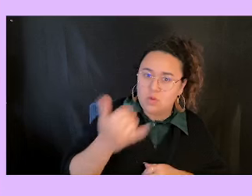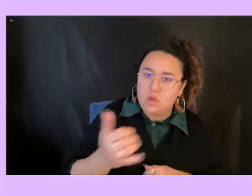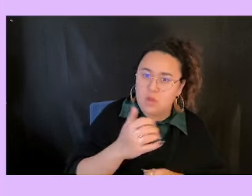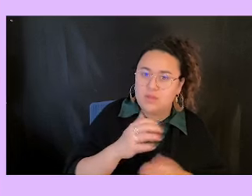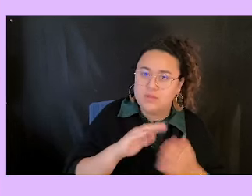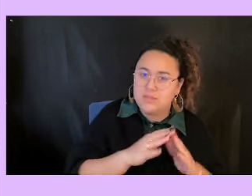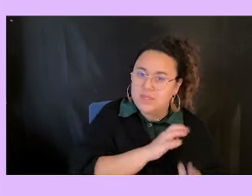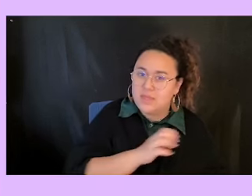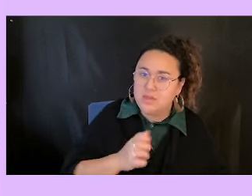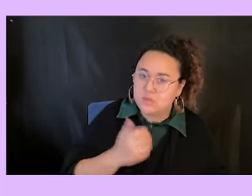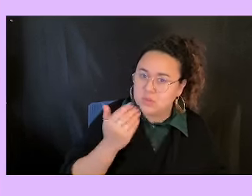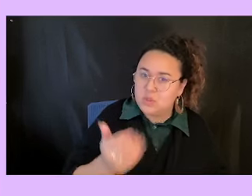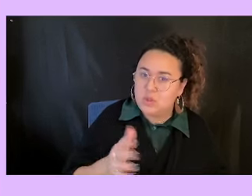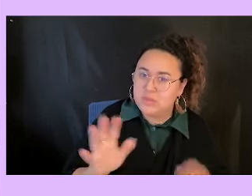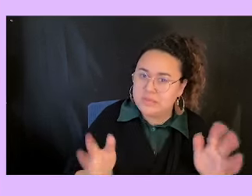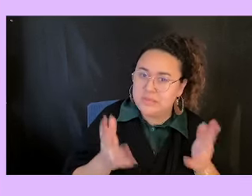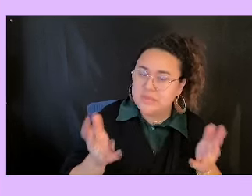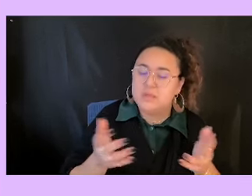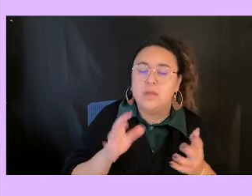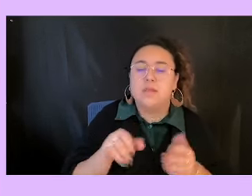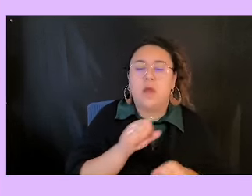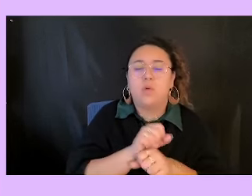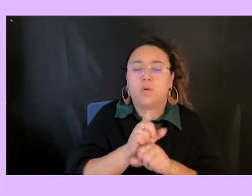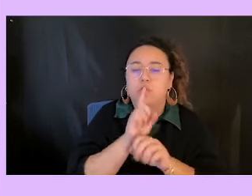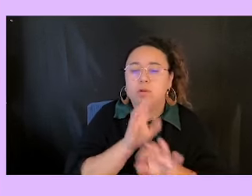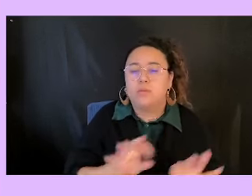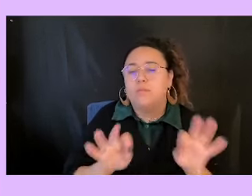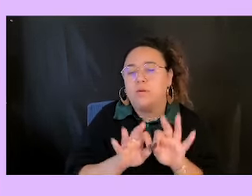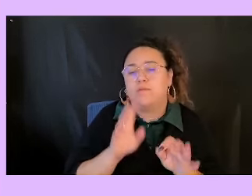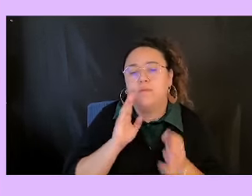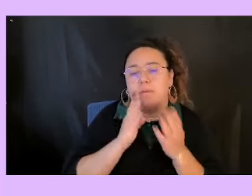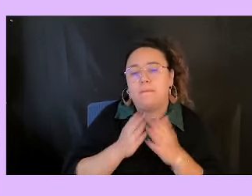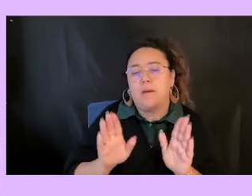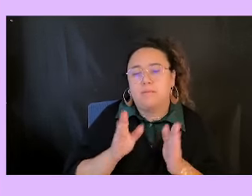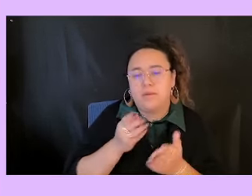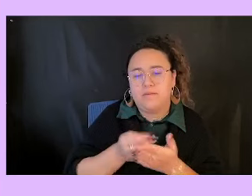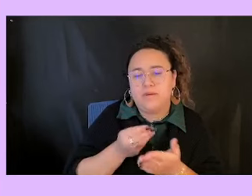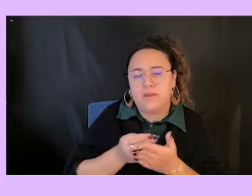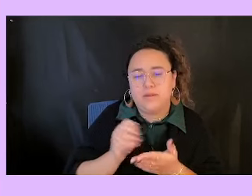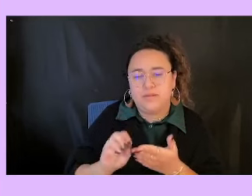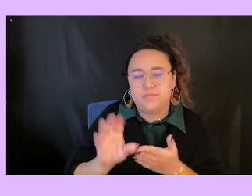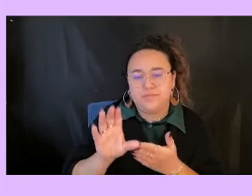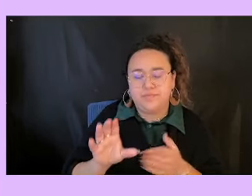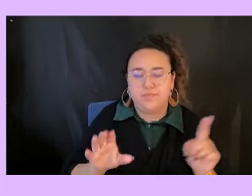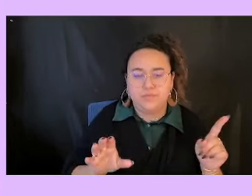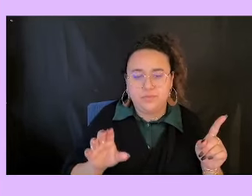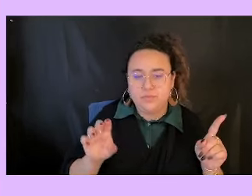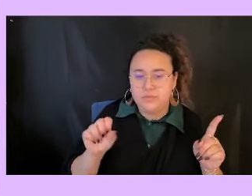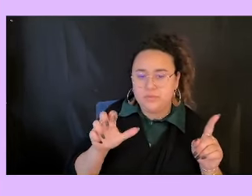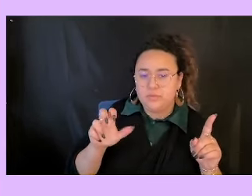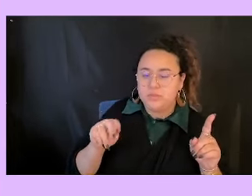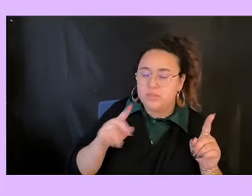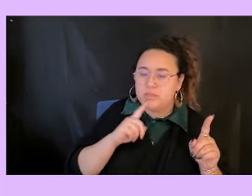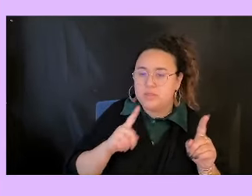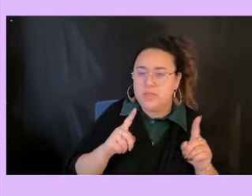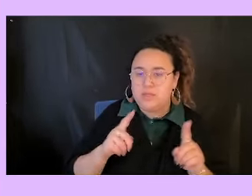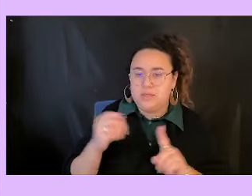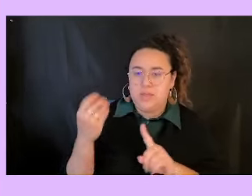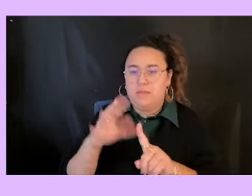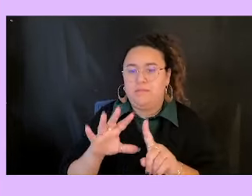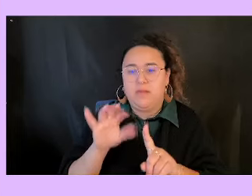of work is hugely important on the public funding side. So amplifying that, I heard clearly a call to